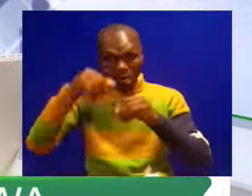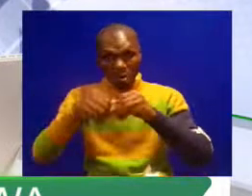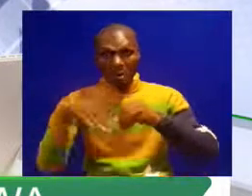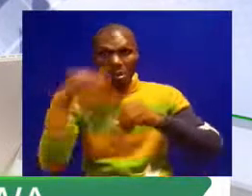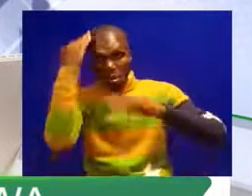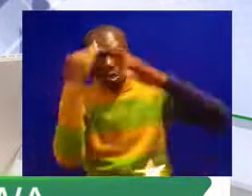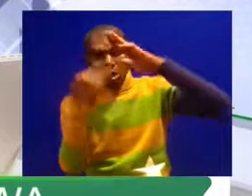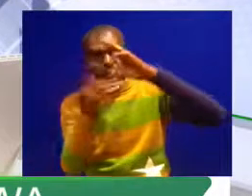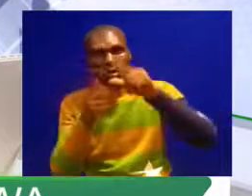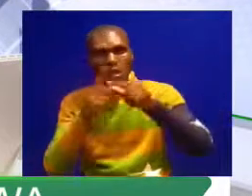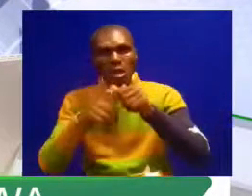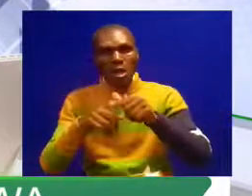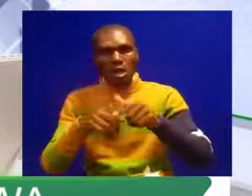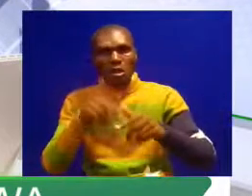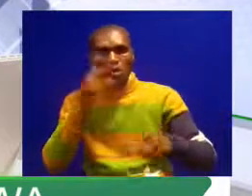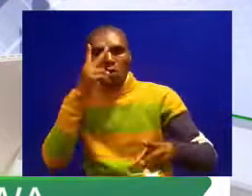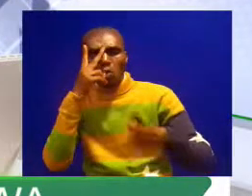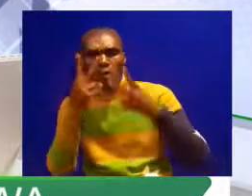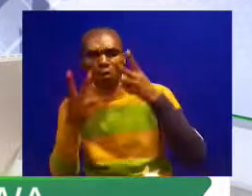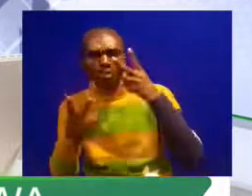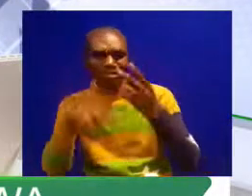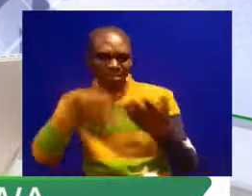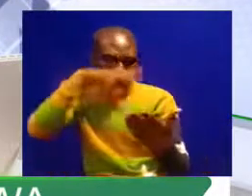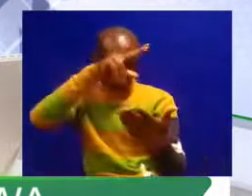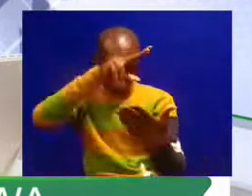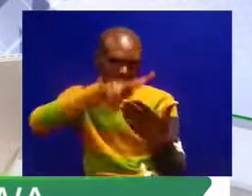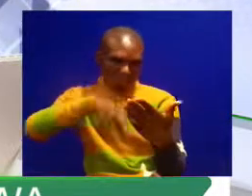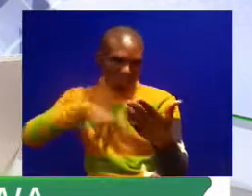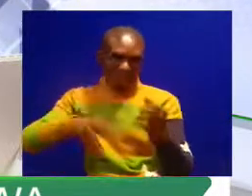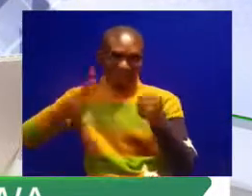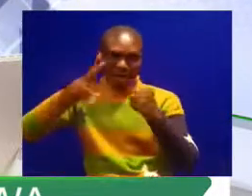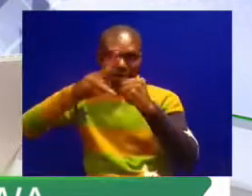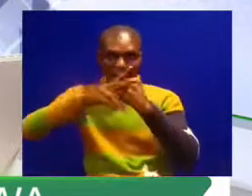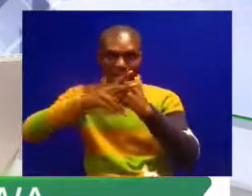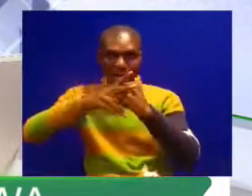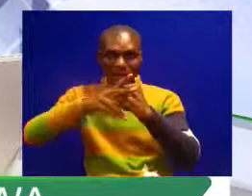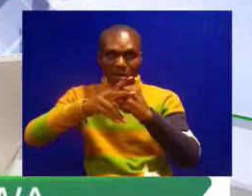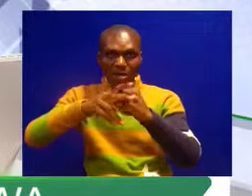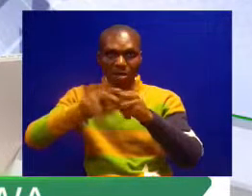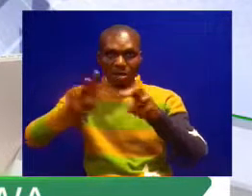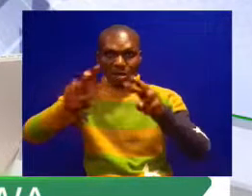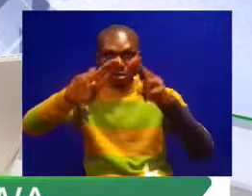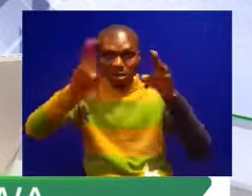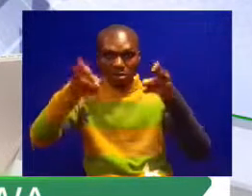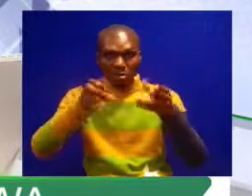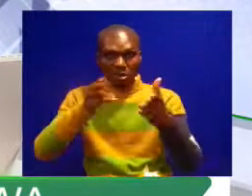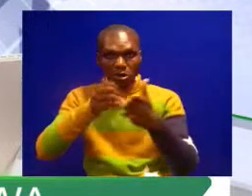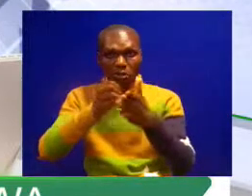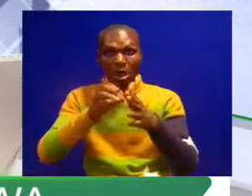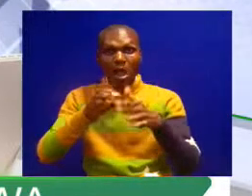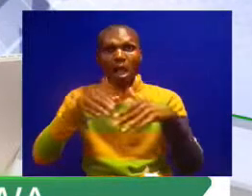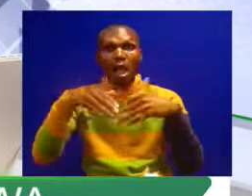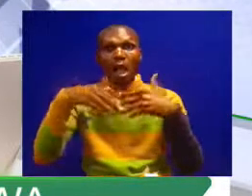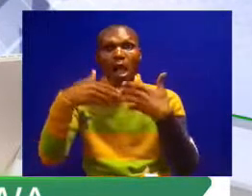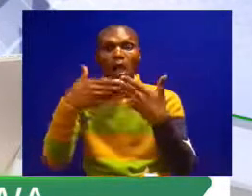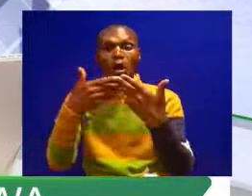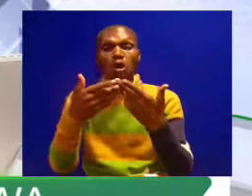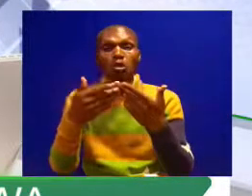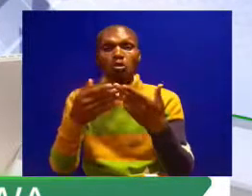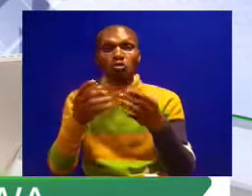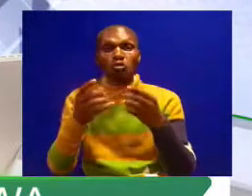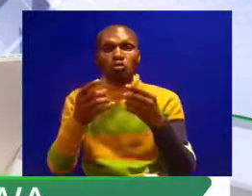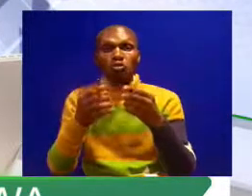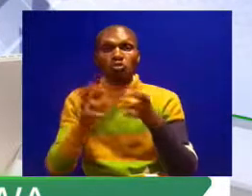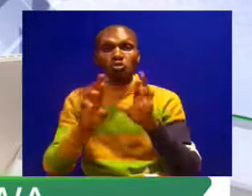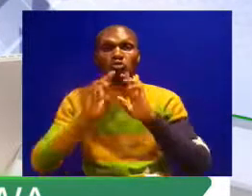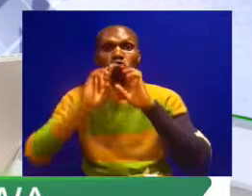bintu kyanda byengencho ebirete barabwikero kona chakoli tukulya lero gati yabone nchira babete bakubwato kama chibu